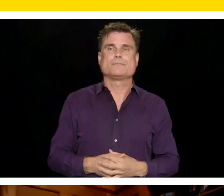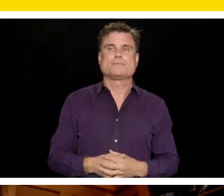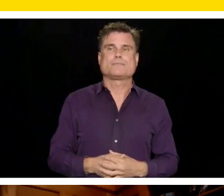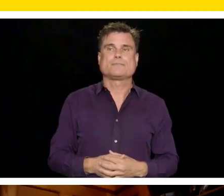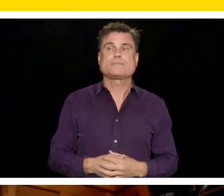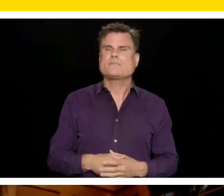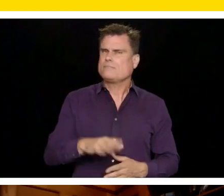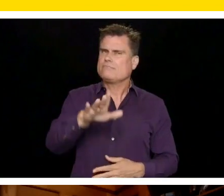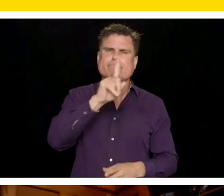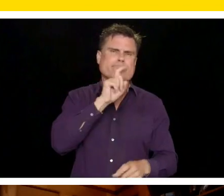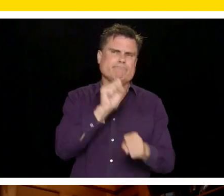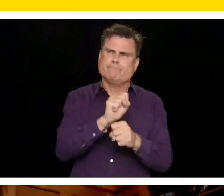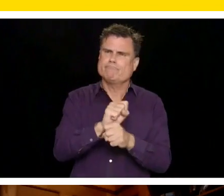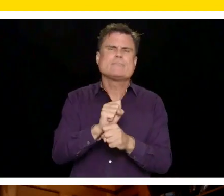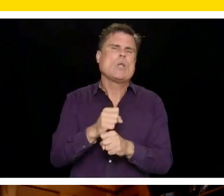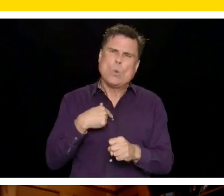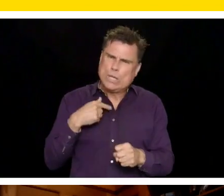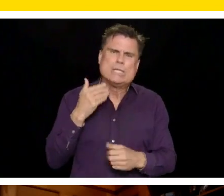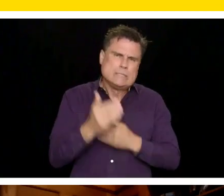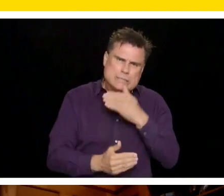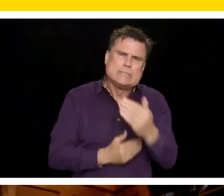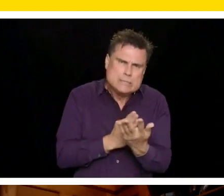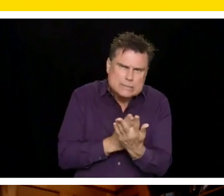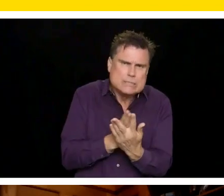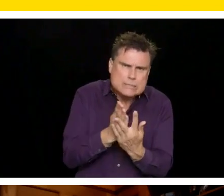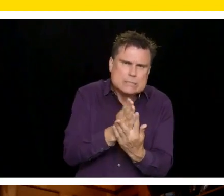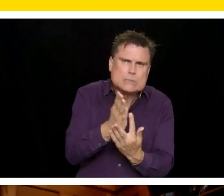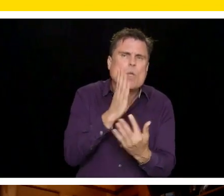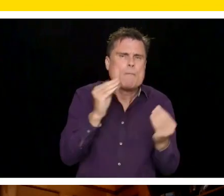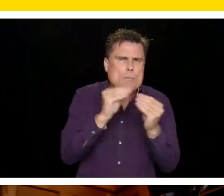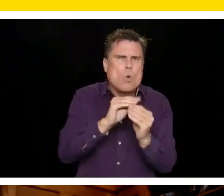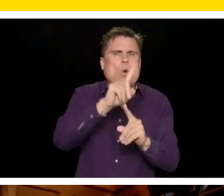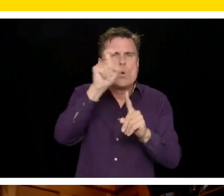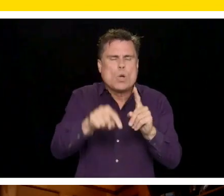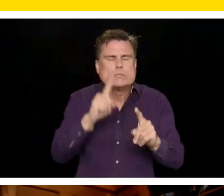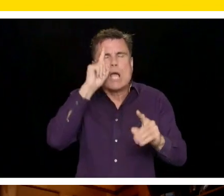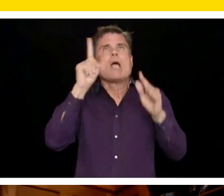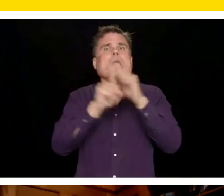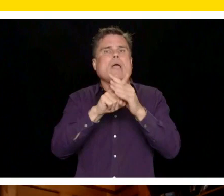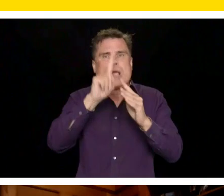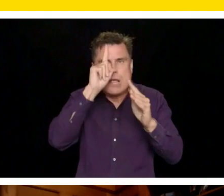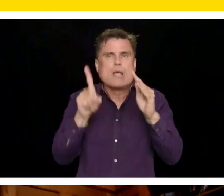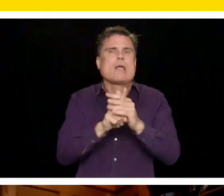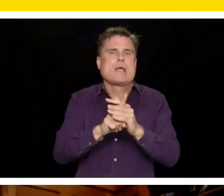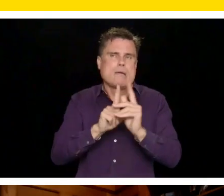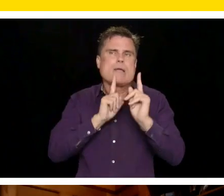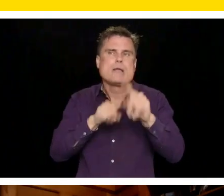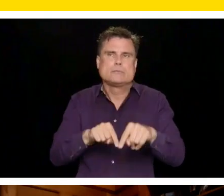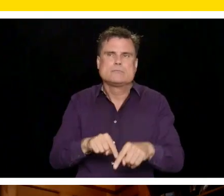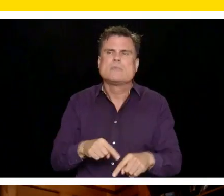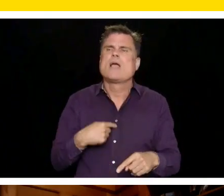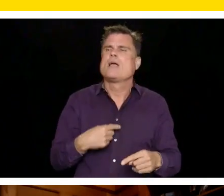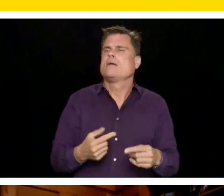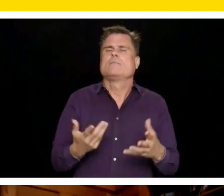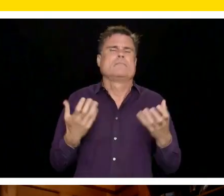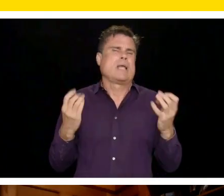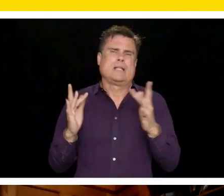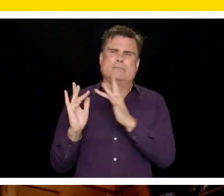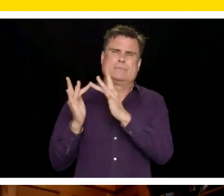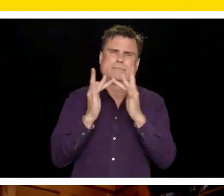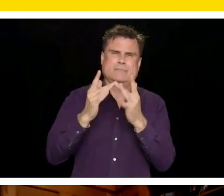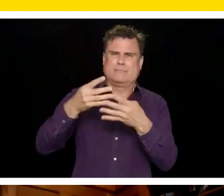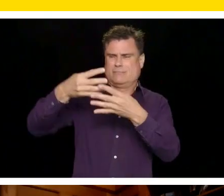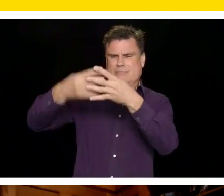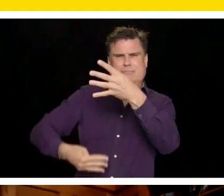you can go to. There are places you can call and your questions will get answered or people will find answers for you. Our